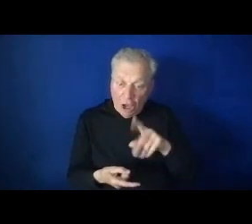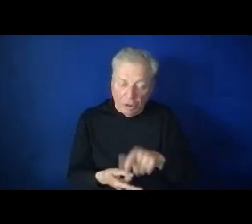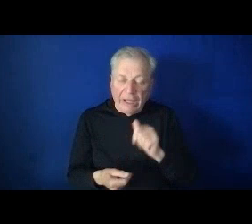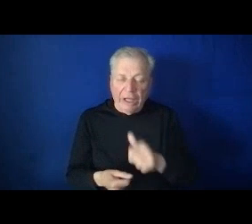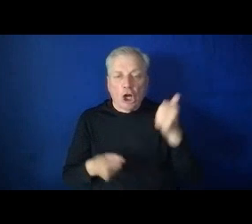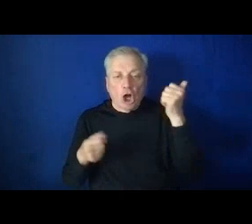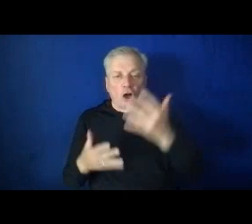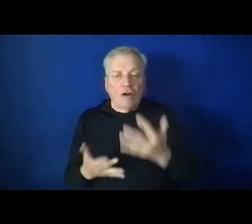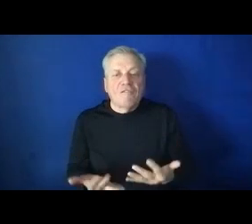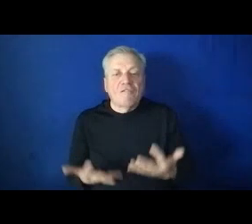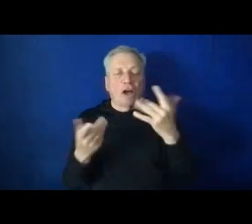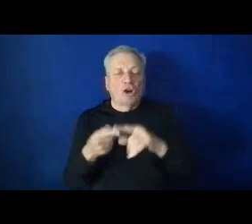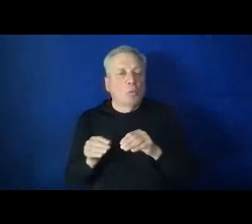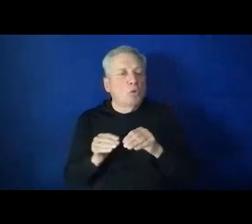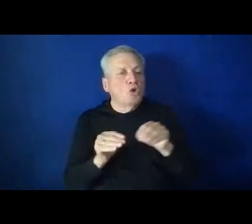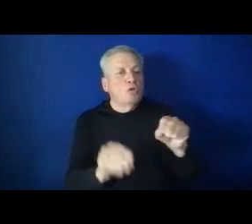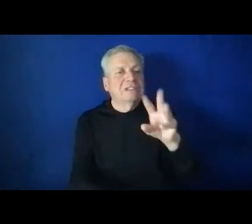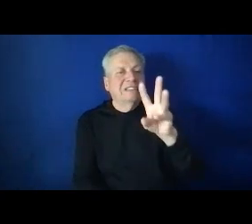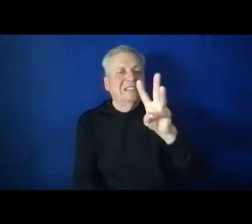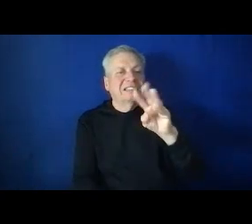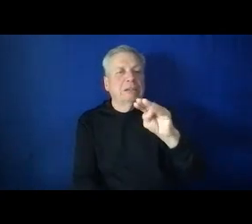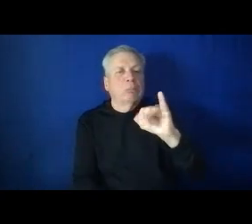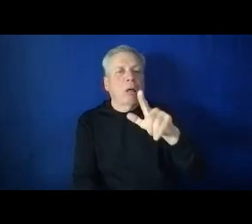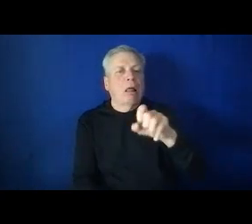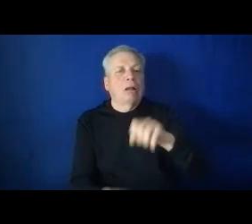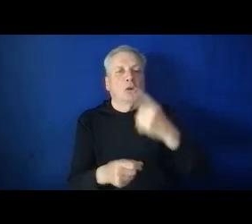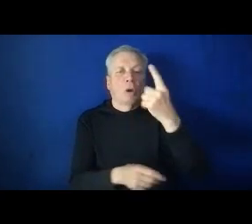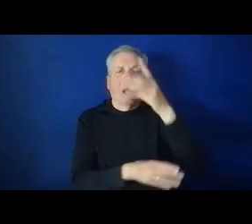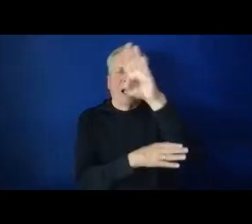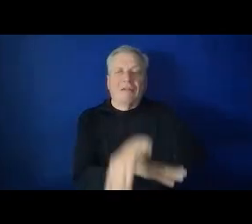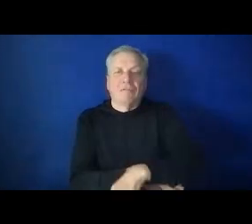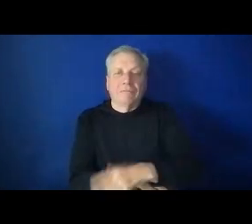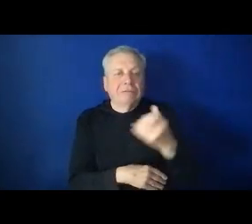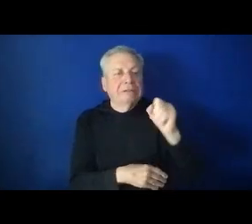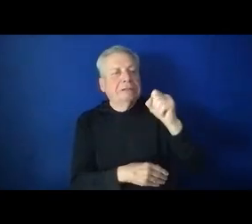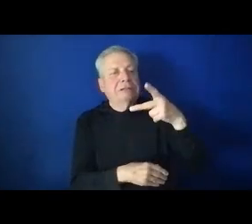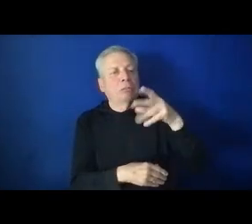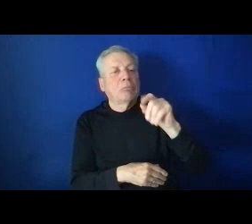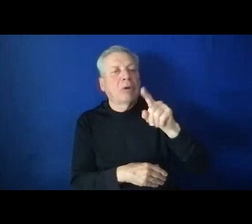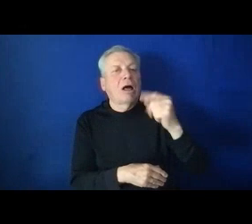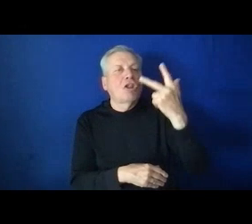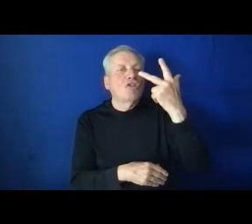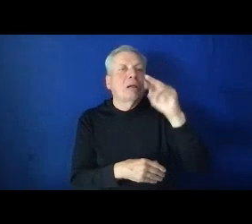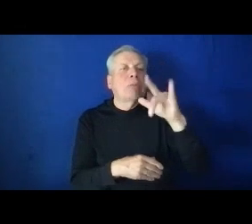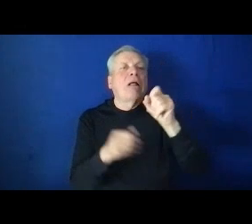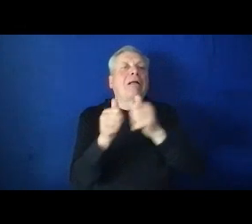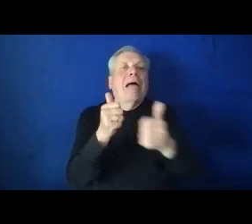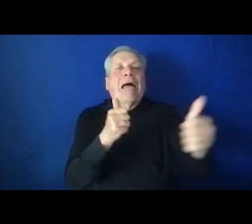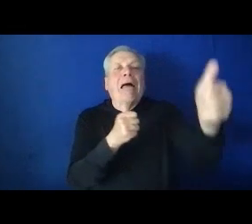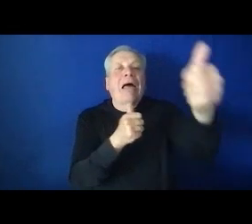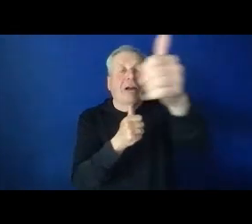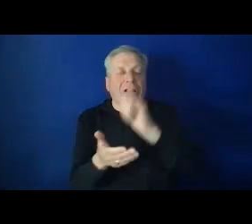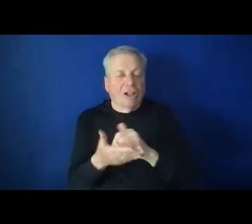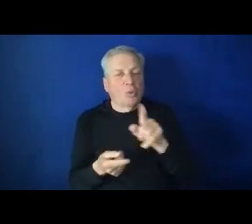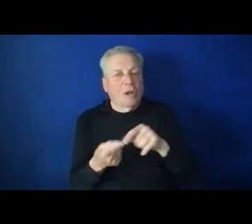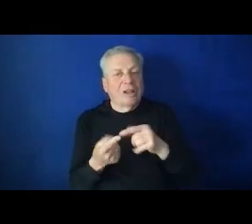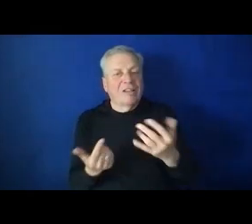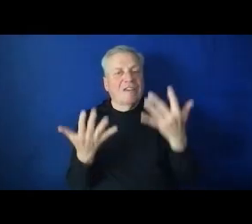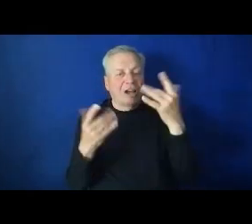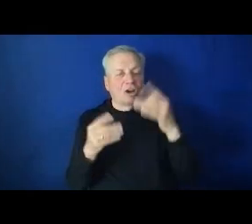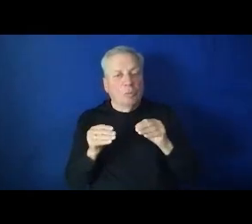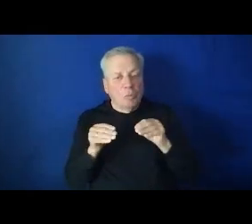to move 6 miles in an afternoon, spot 3 miles ahead of themselves. So that's when the fire actually moves